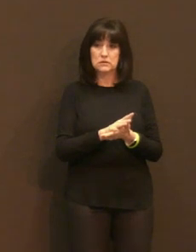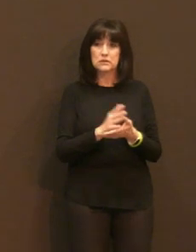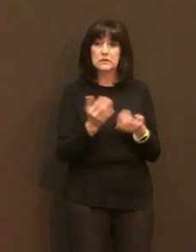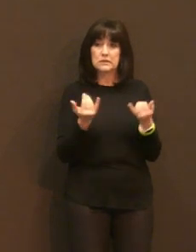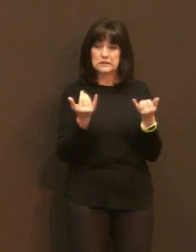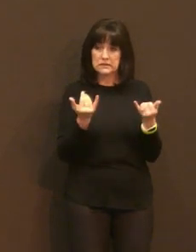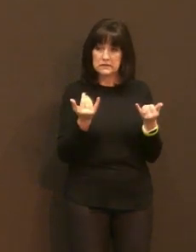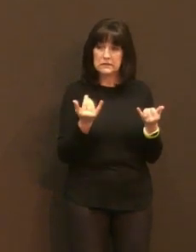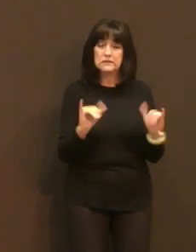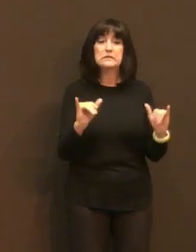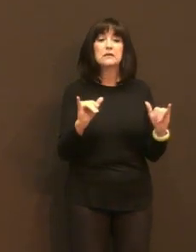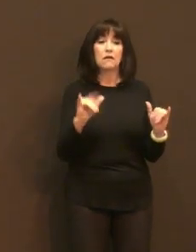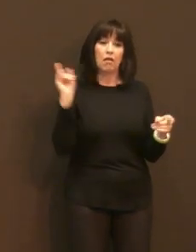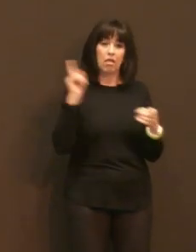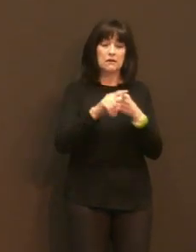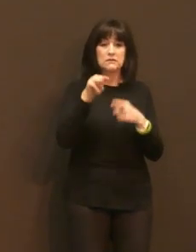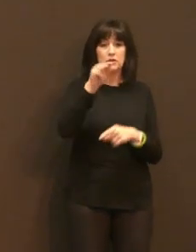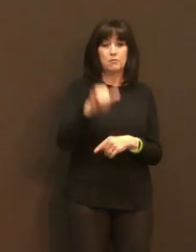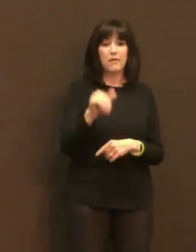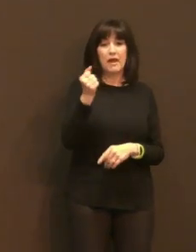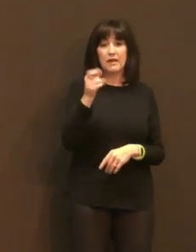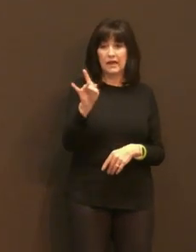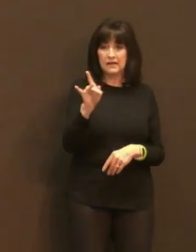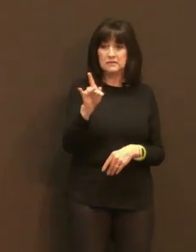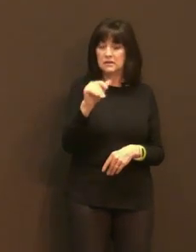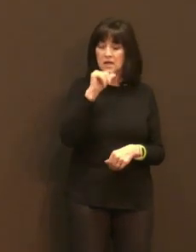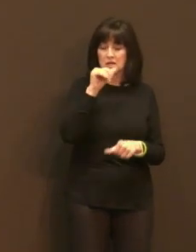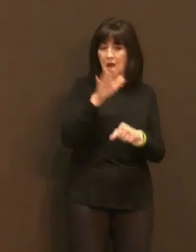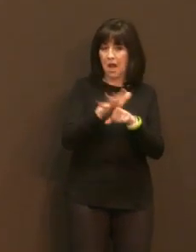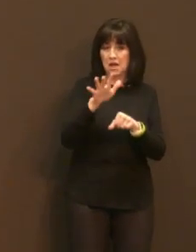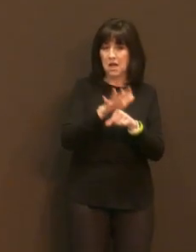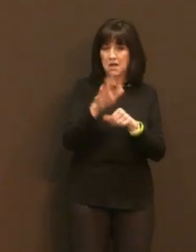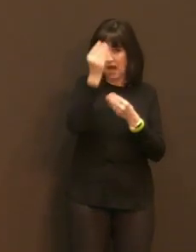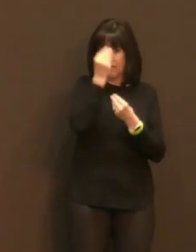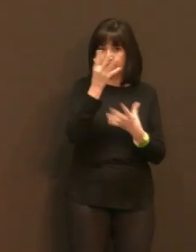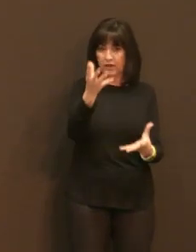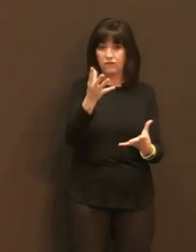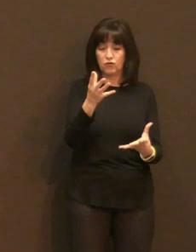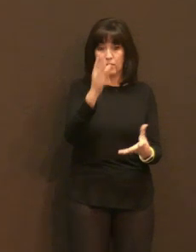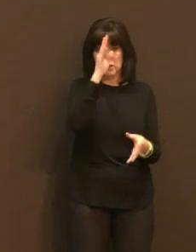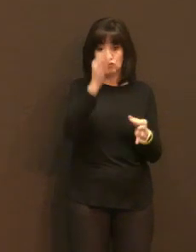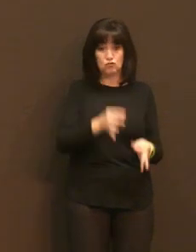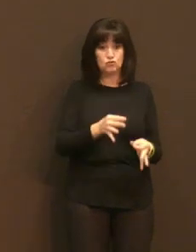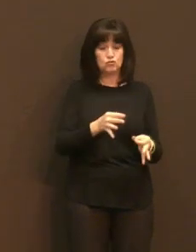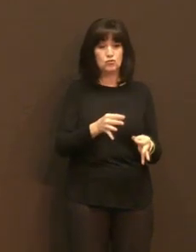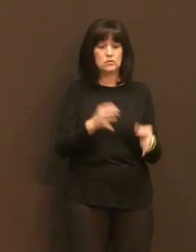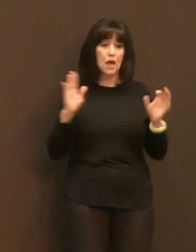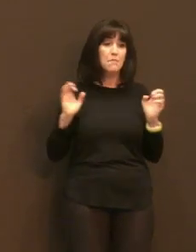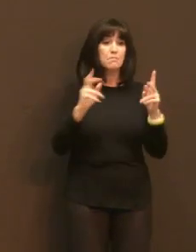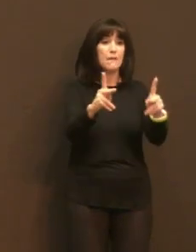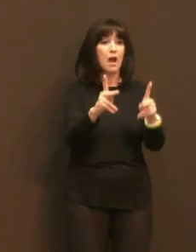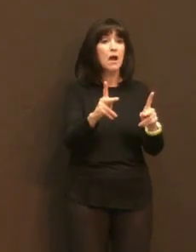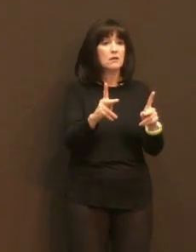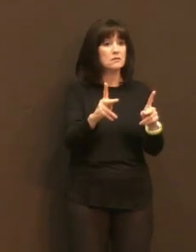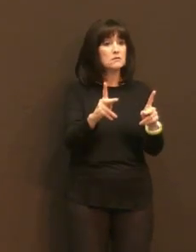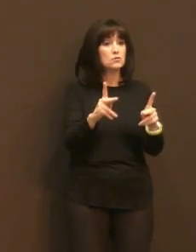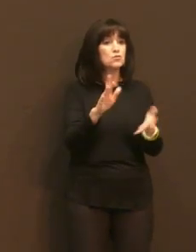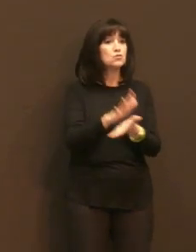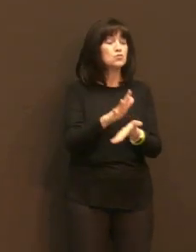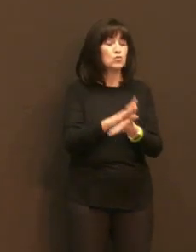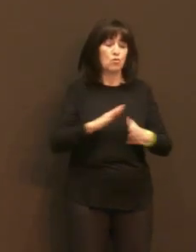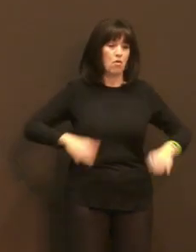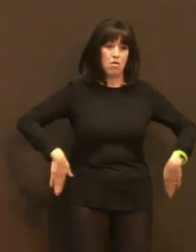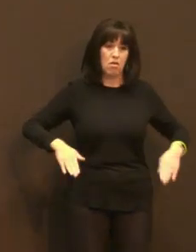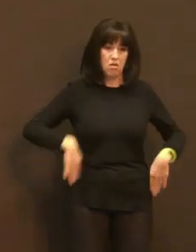decision. Just wanted to clarify that. We don't have enough information to make that decision today. We